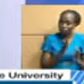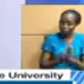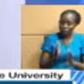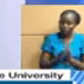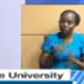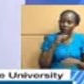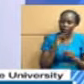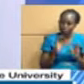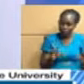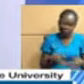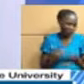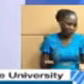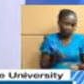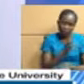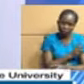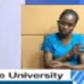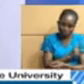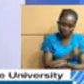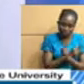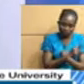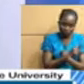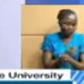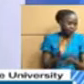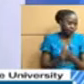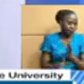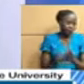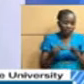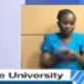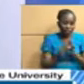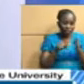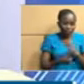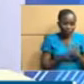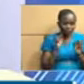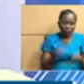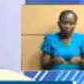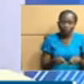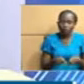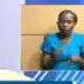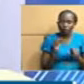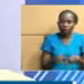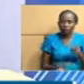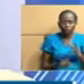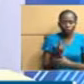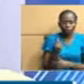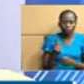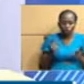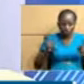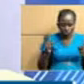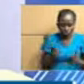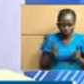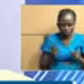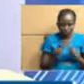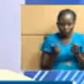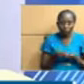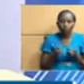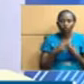the pressure of going into insurance can eventually create short-term challenges that, if